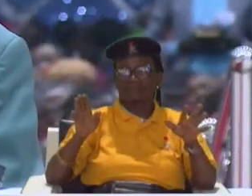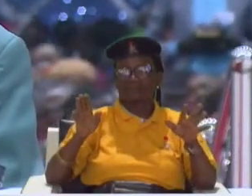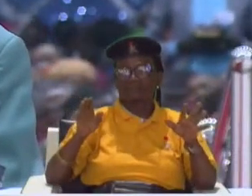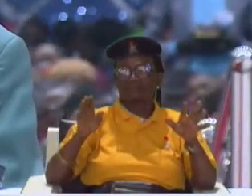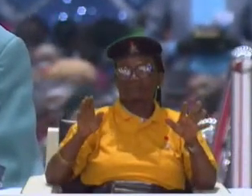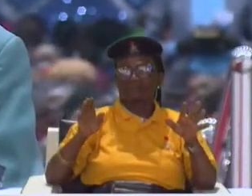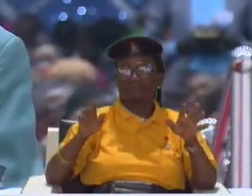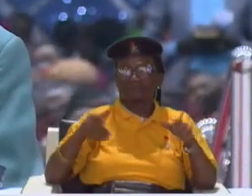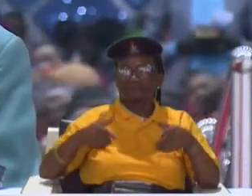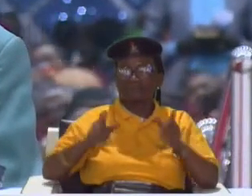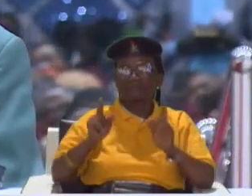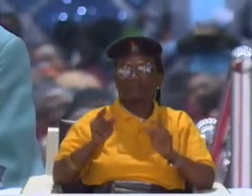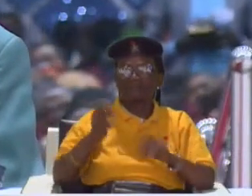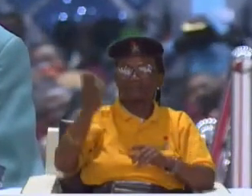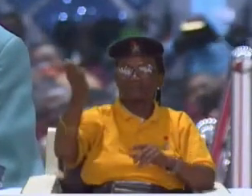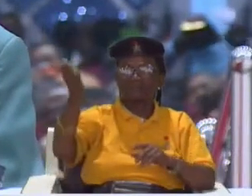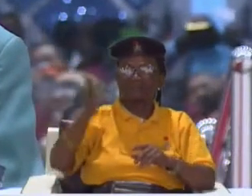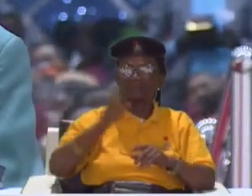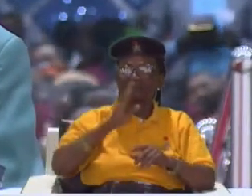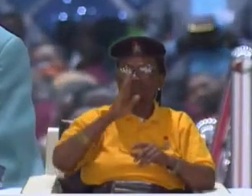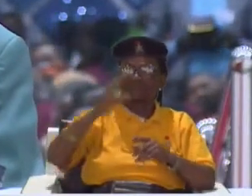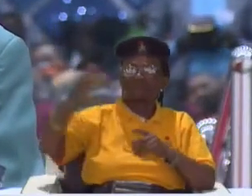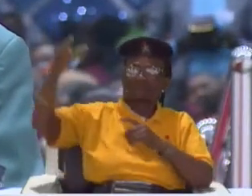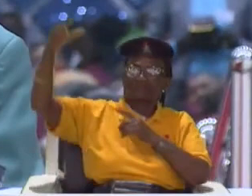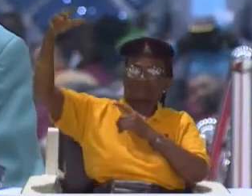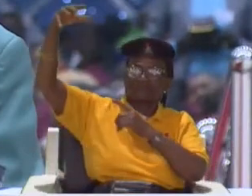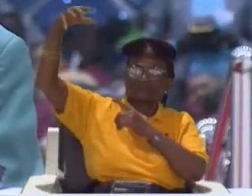there be light.